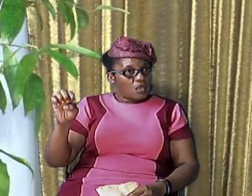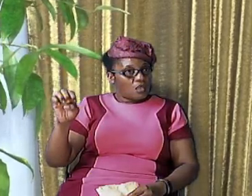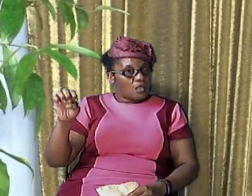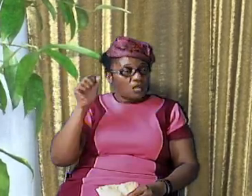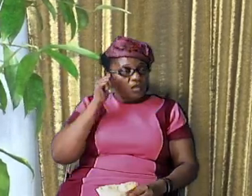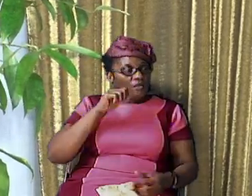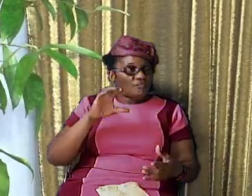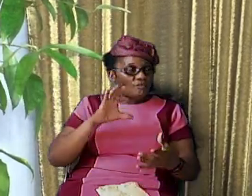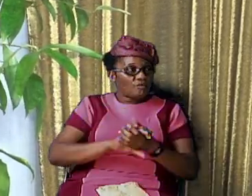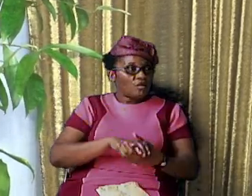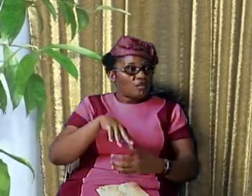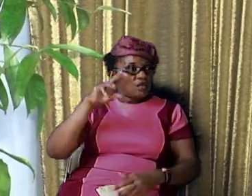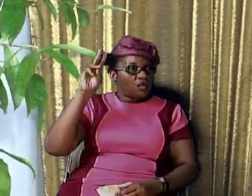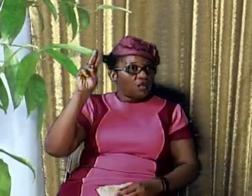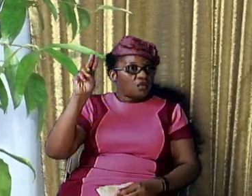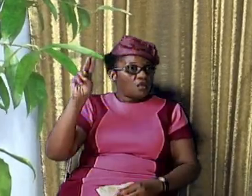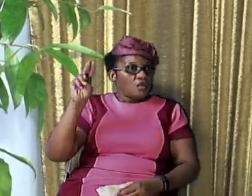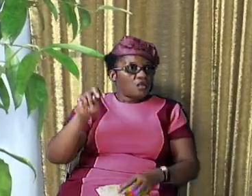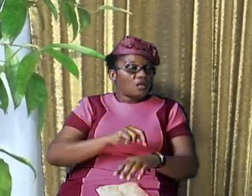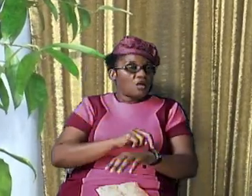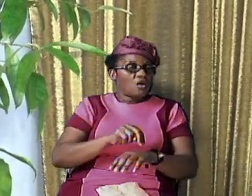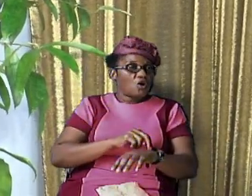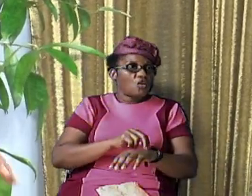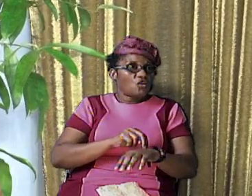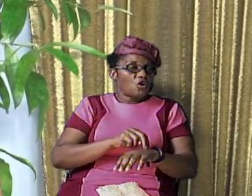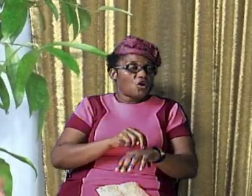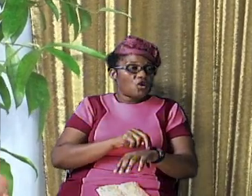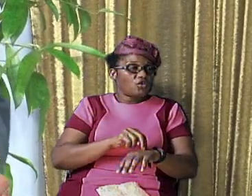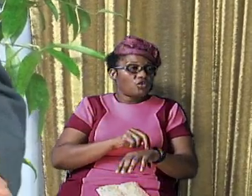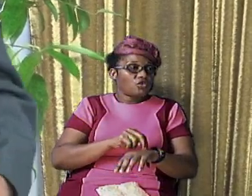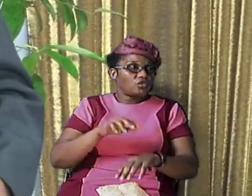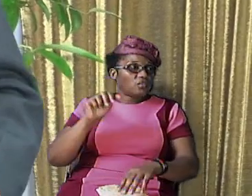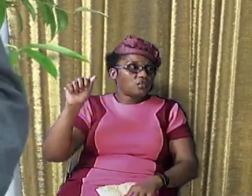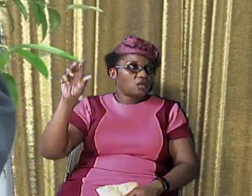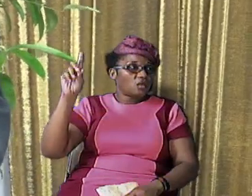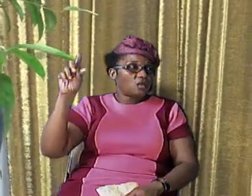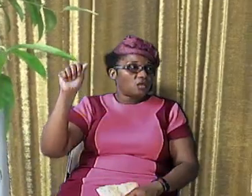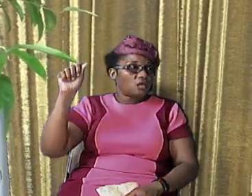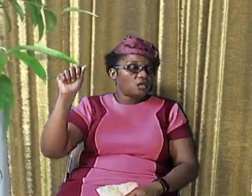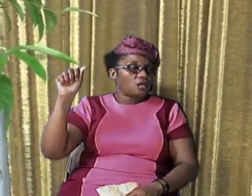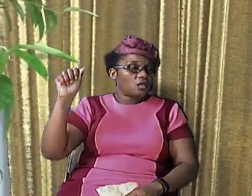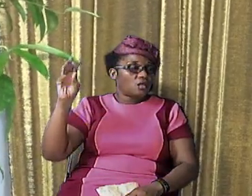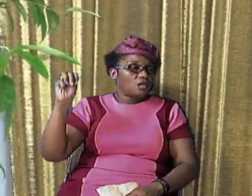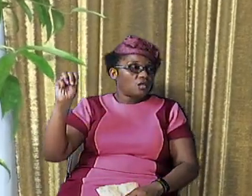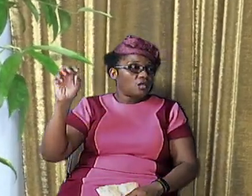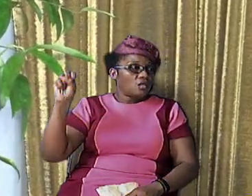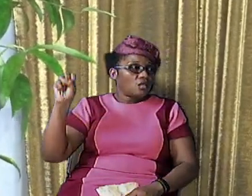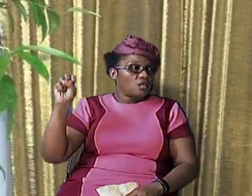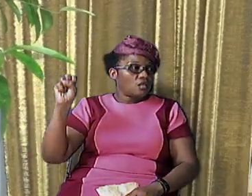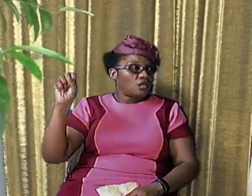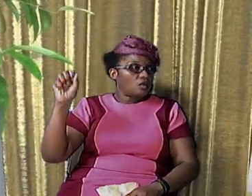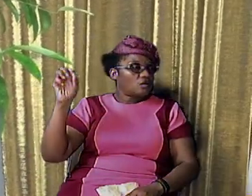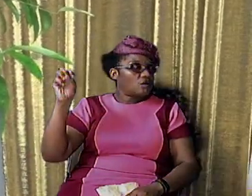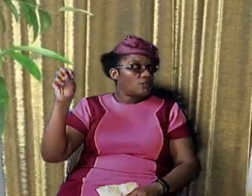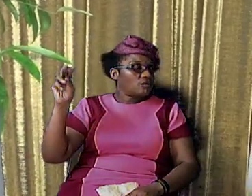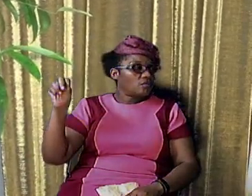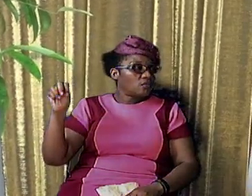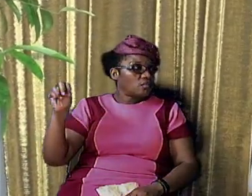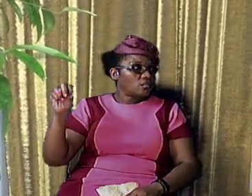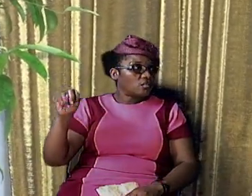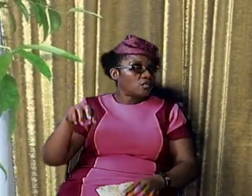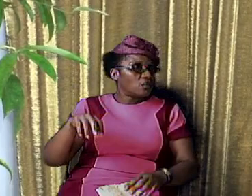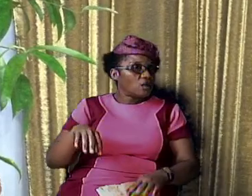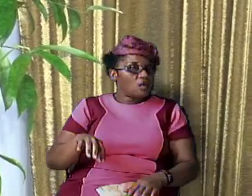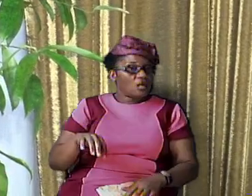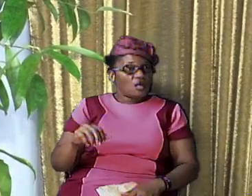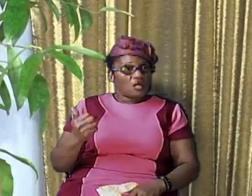Adamson, Nurse Adamson. If anybody have any just cause why they may